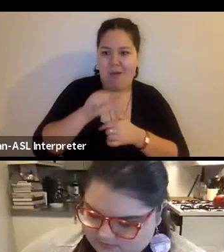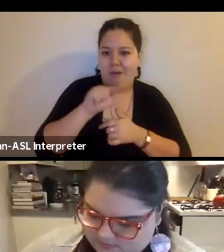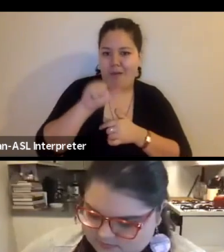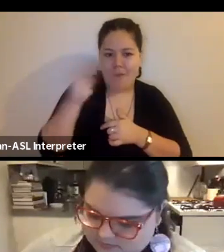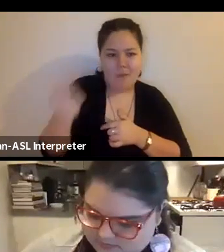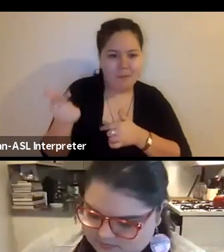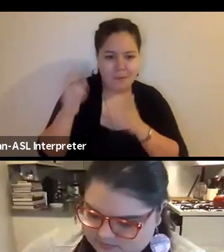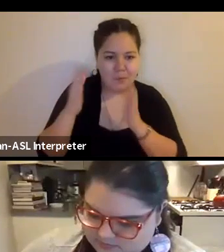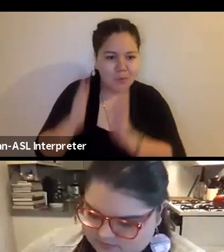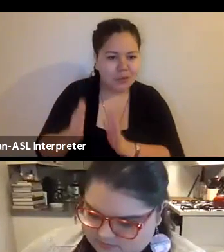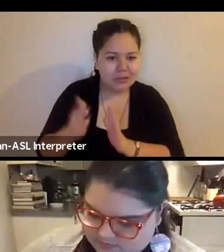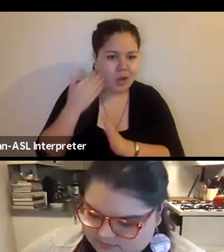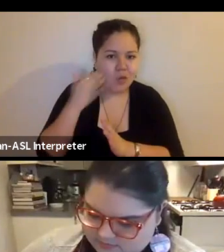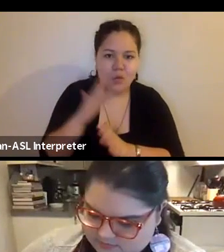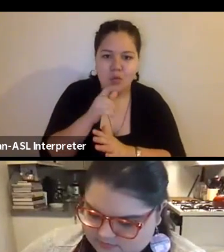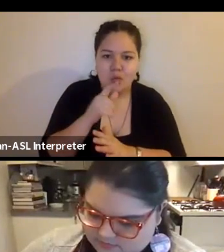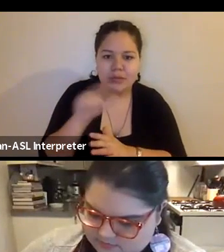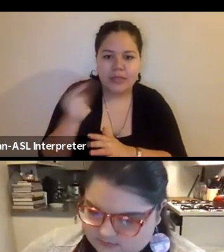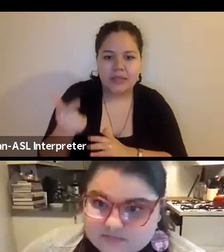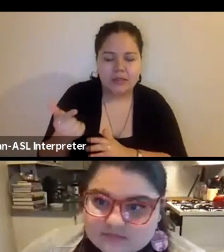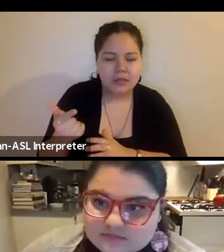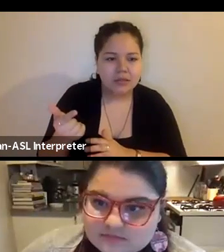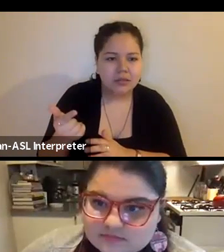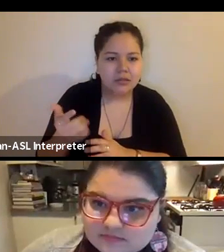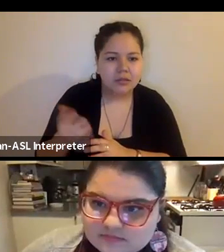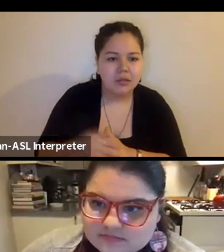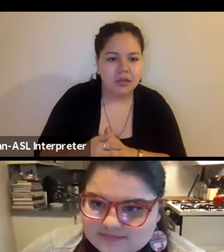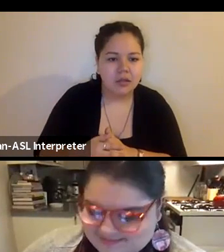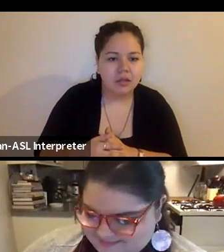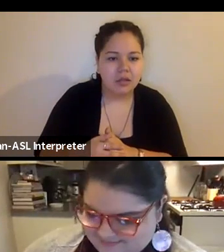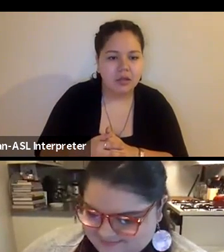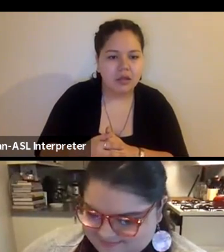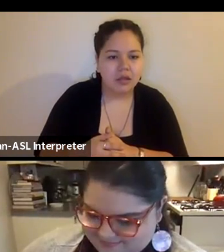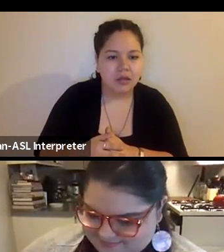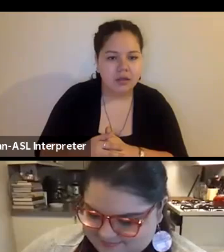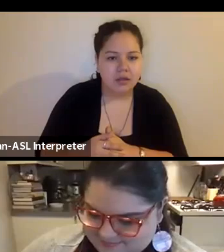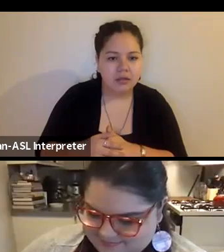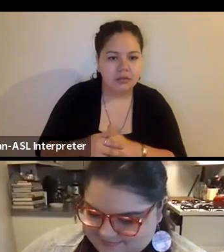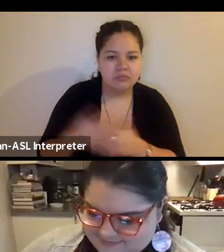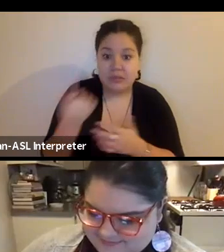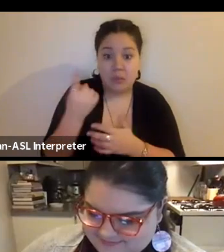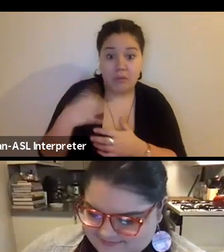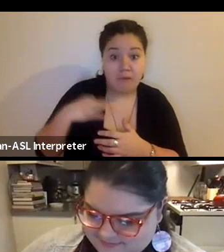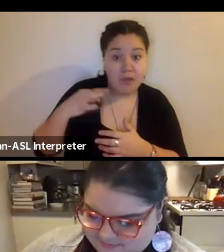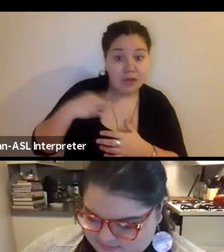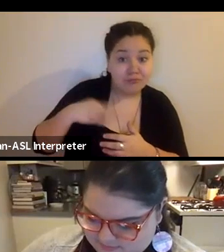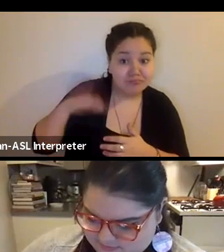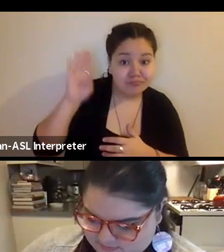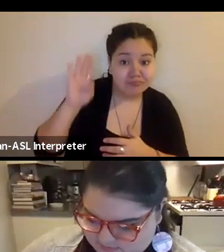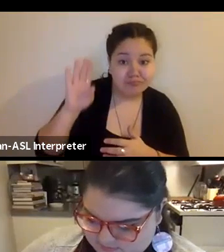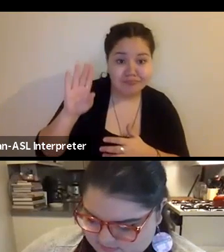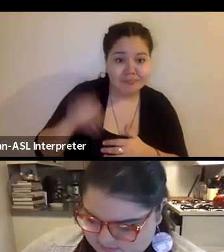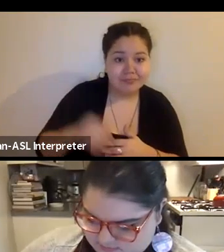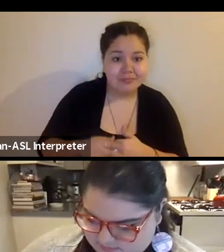on to, I don't know, does someone want me to pass it on to them or will they volunteer?